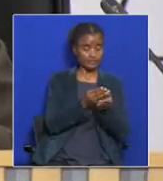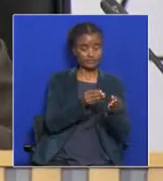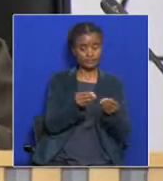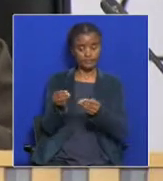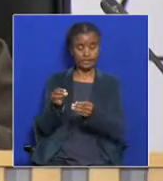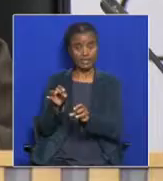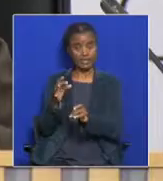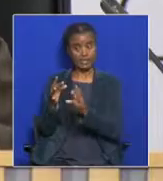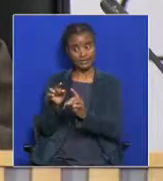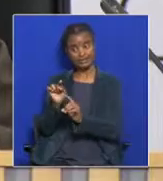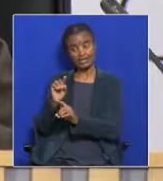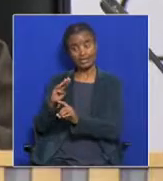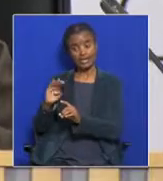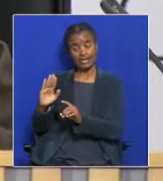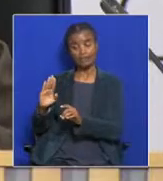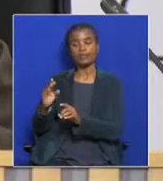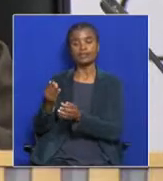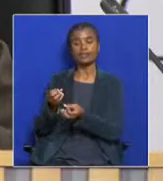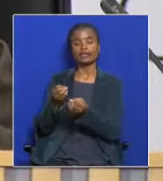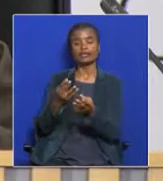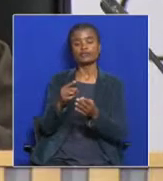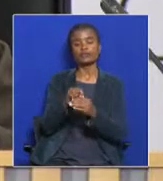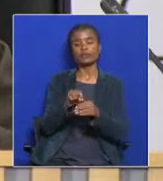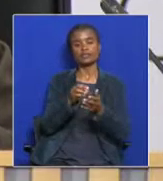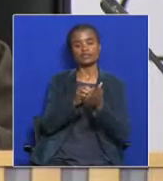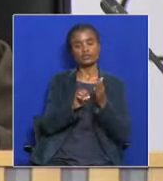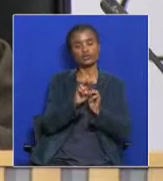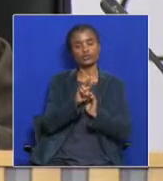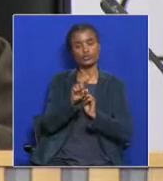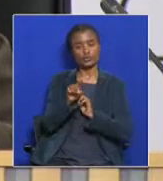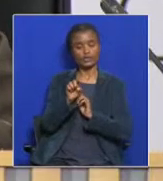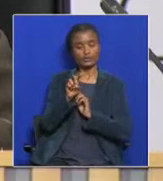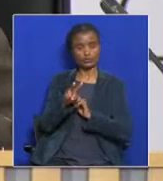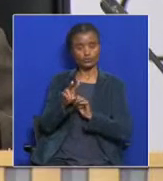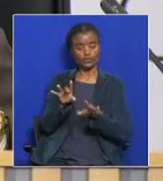Section 212 analysis report confirming that it is drugs.